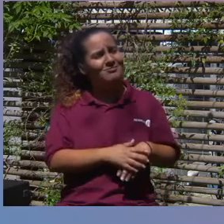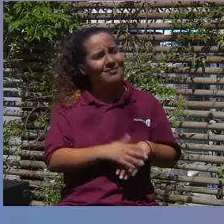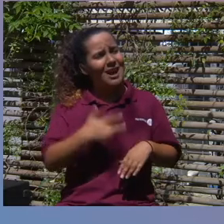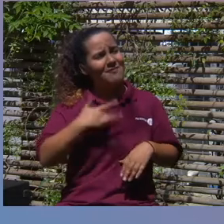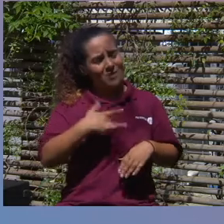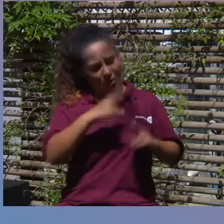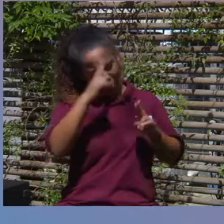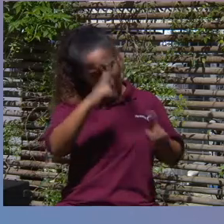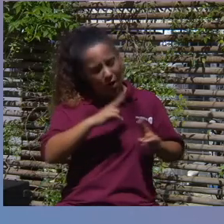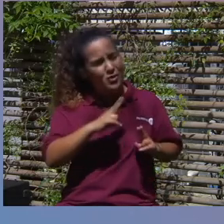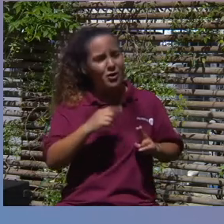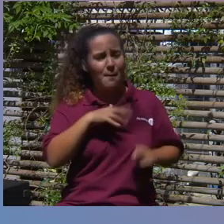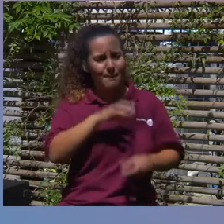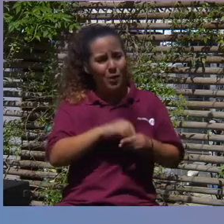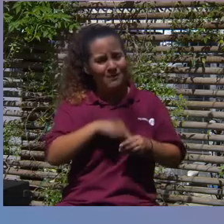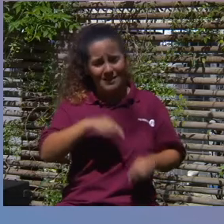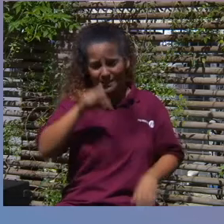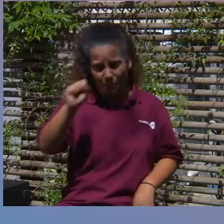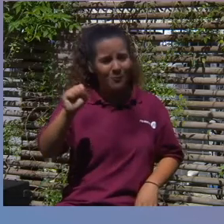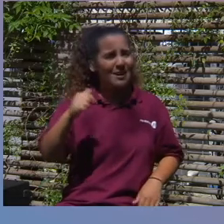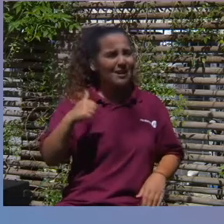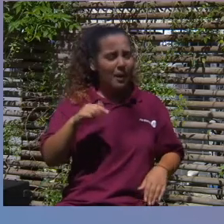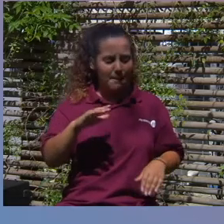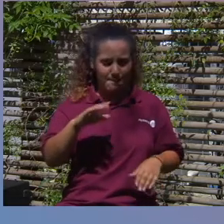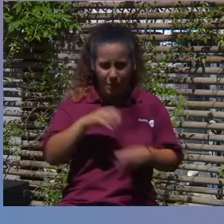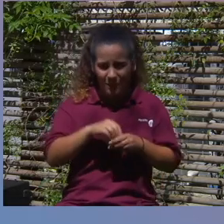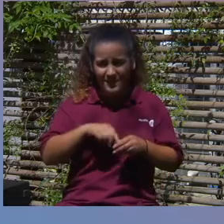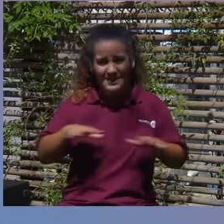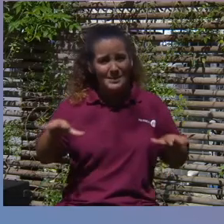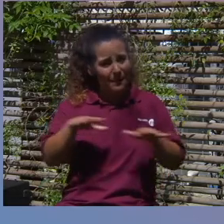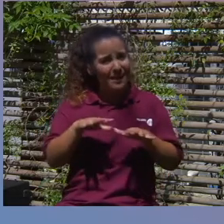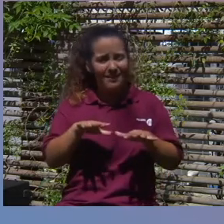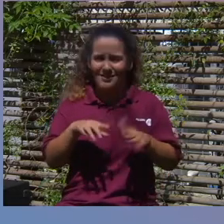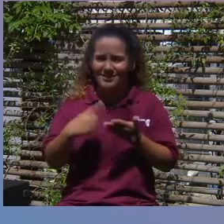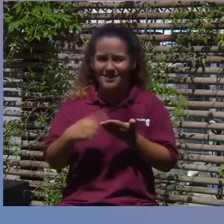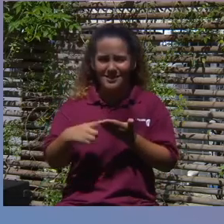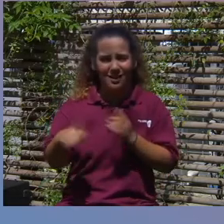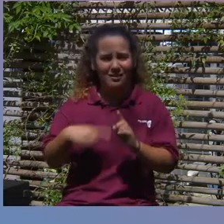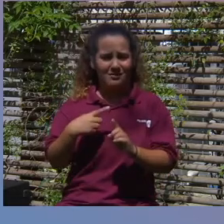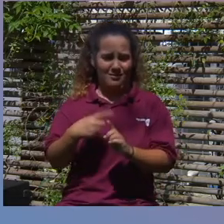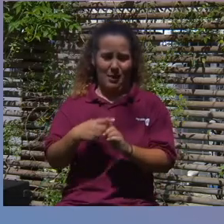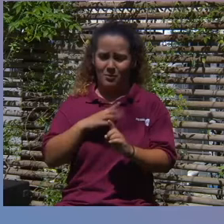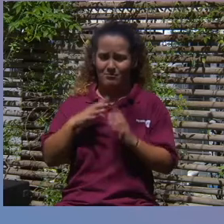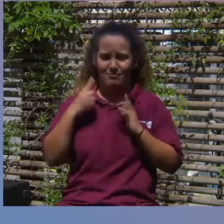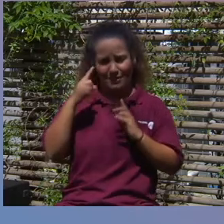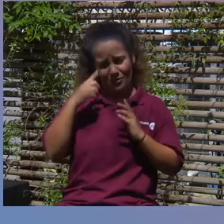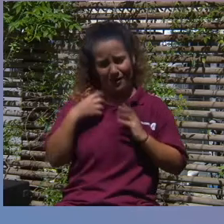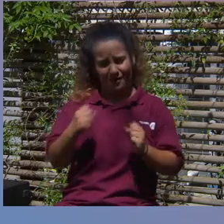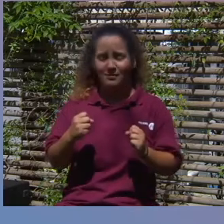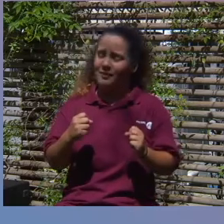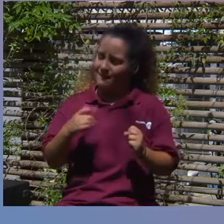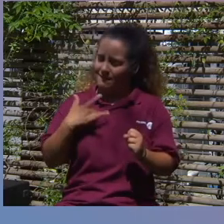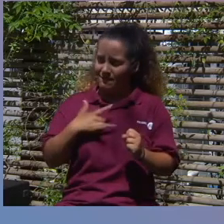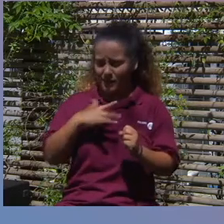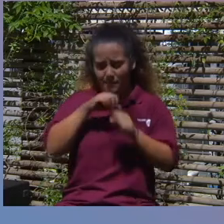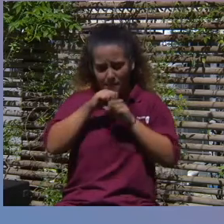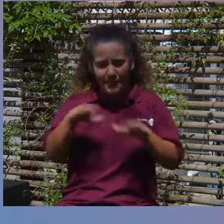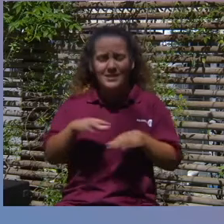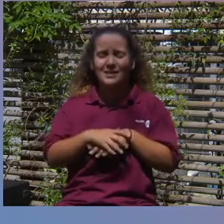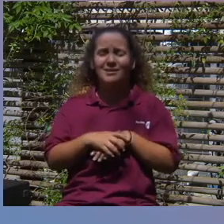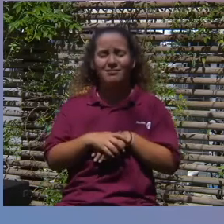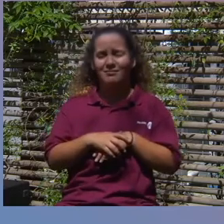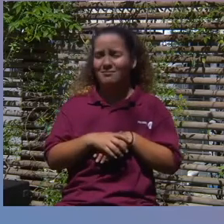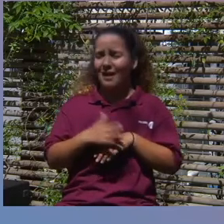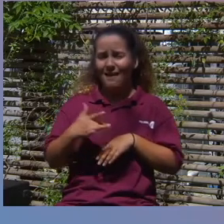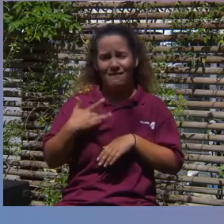feeling honored to be a part of this movement, this space that is really bringing these conversations to the forefront, you know? Mm-hmm. And it's really a blessing. I feel in alignment. I feel